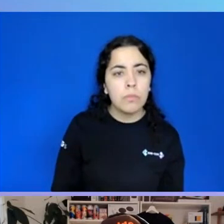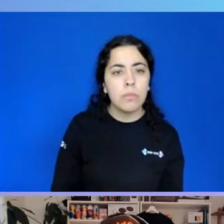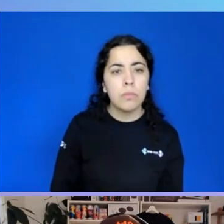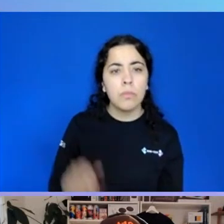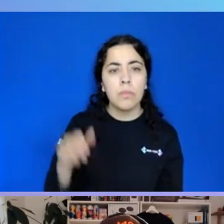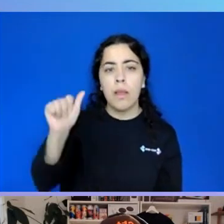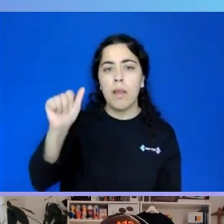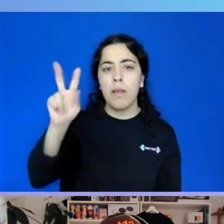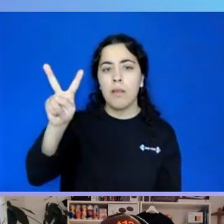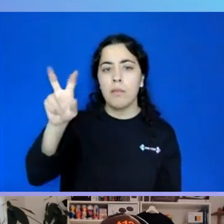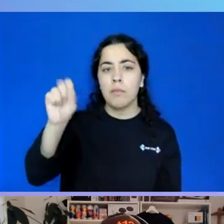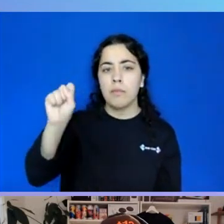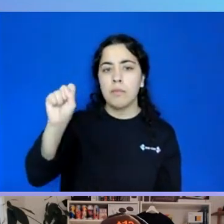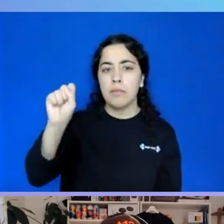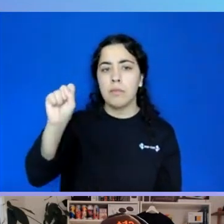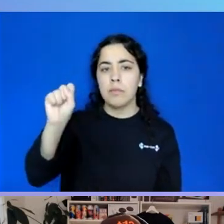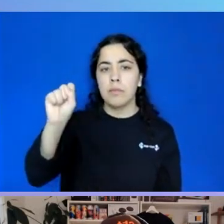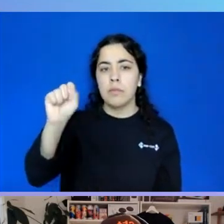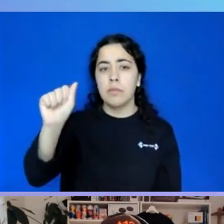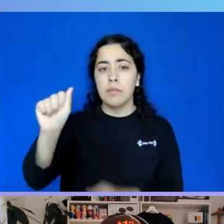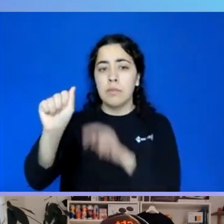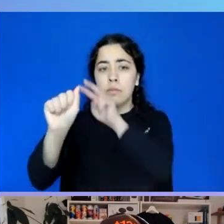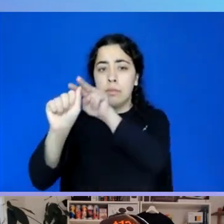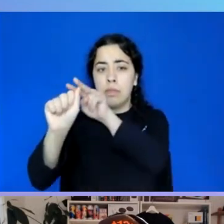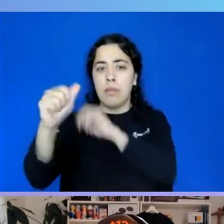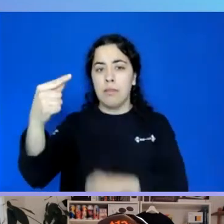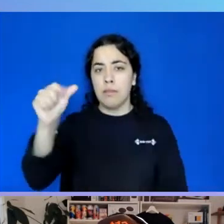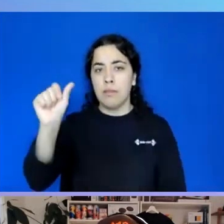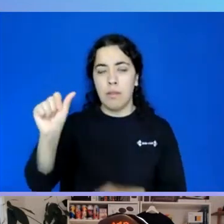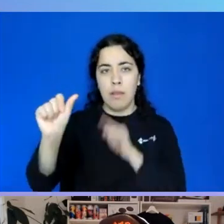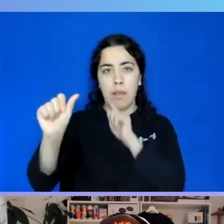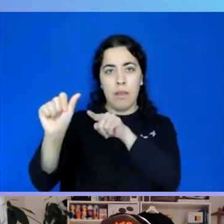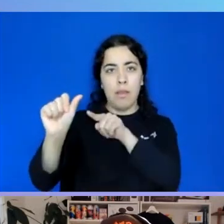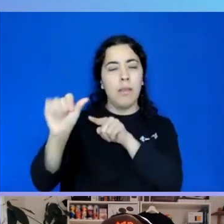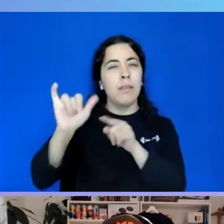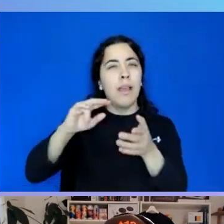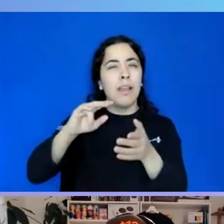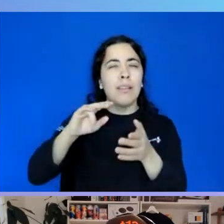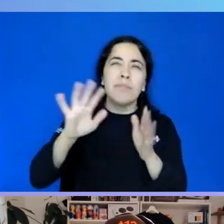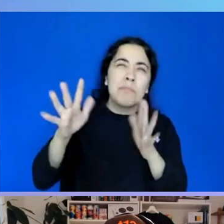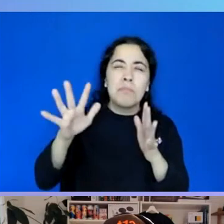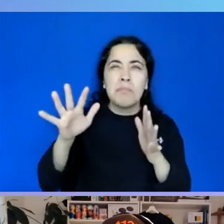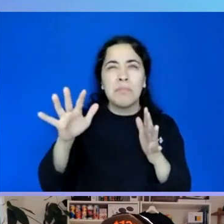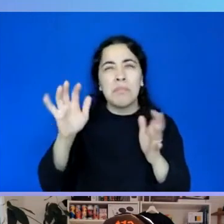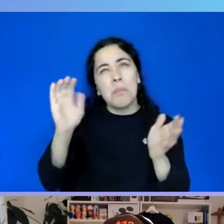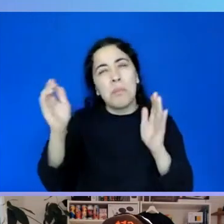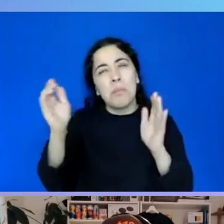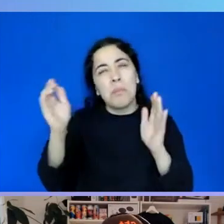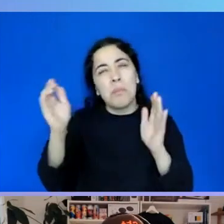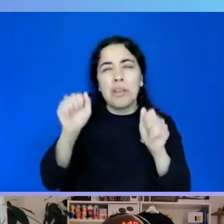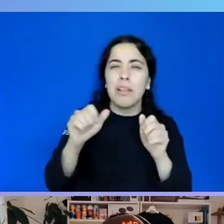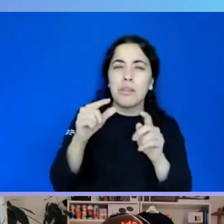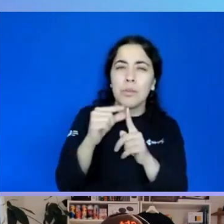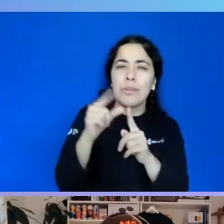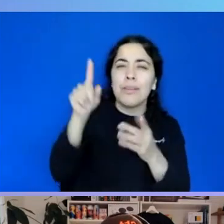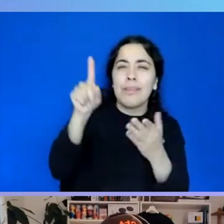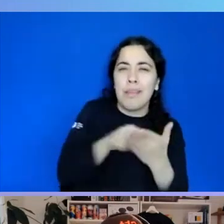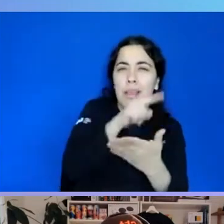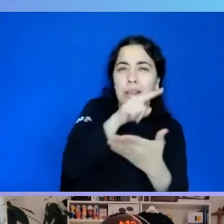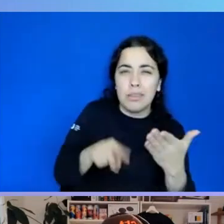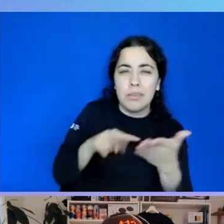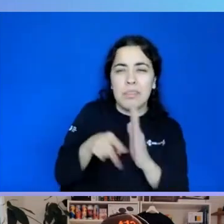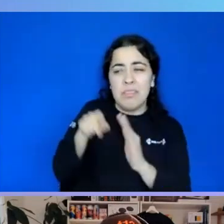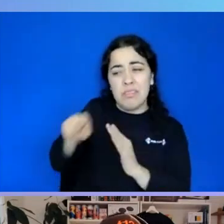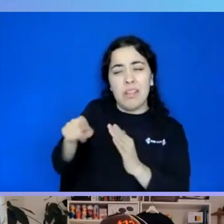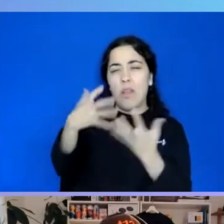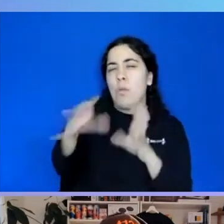which is not really like cancel or I don't want this.